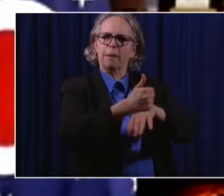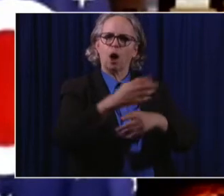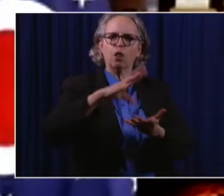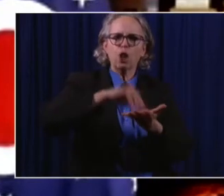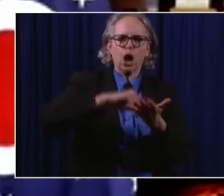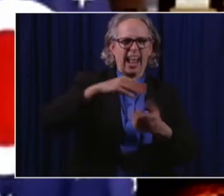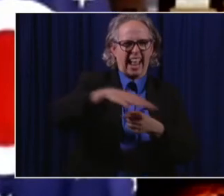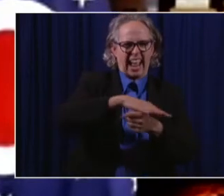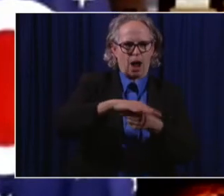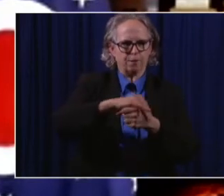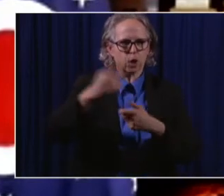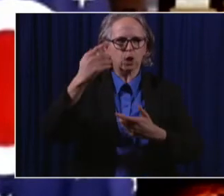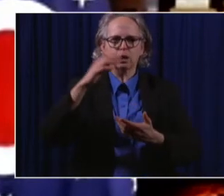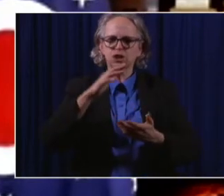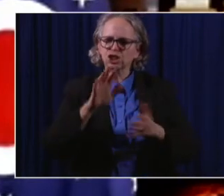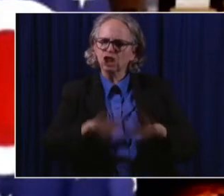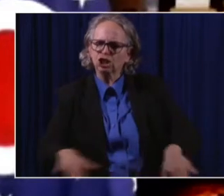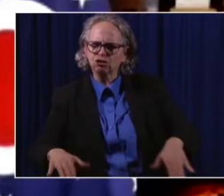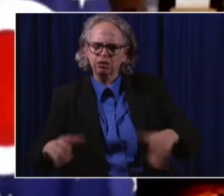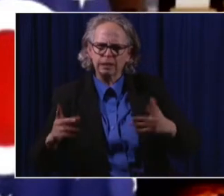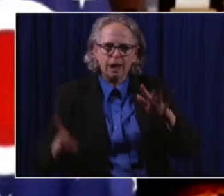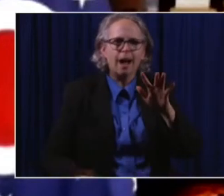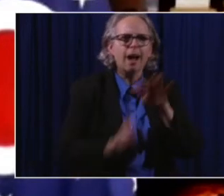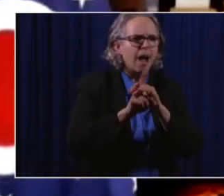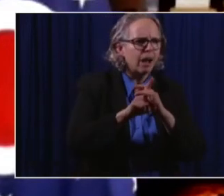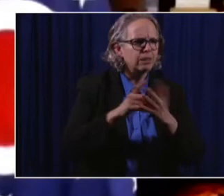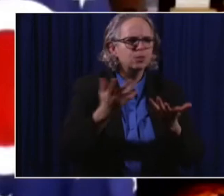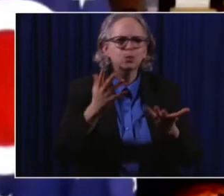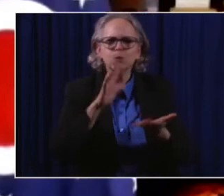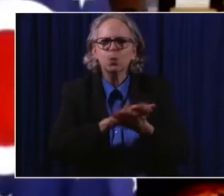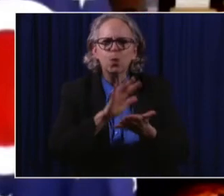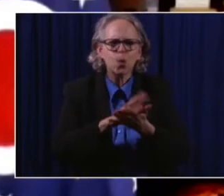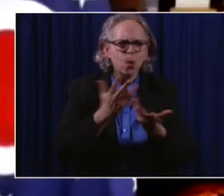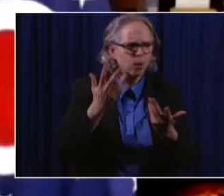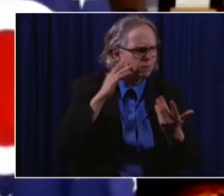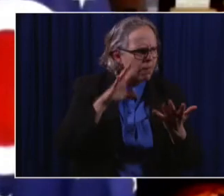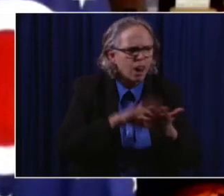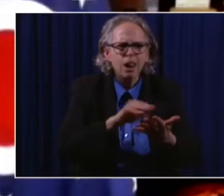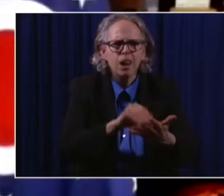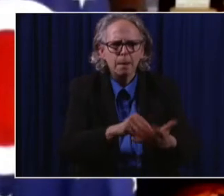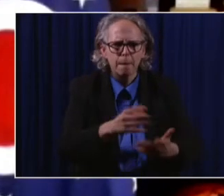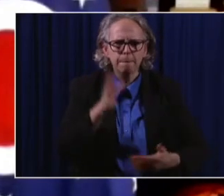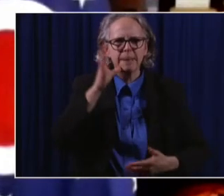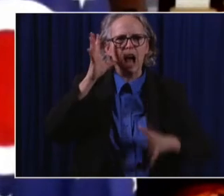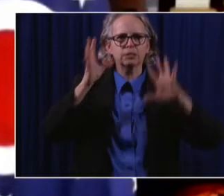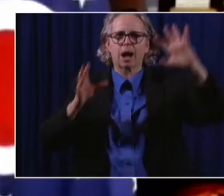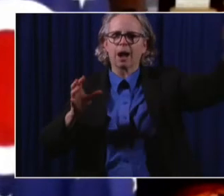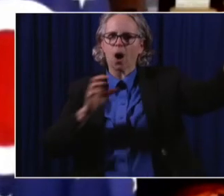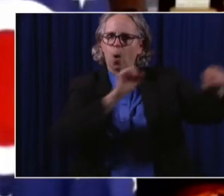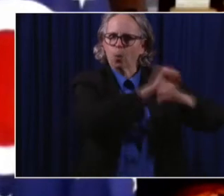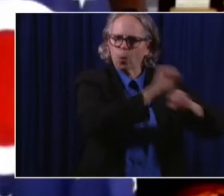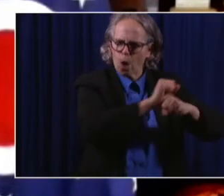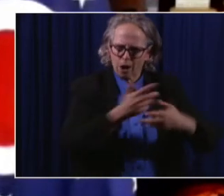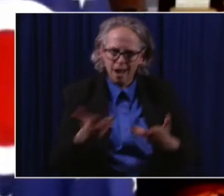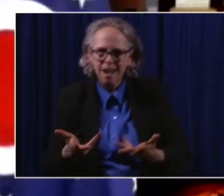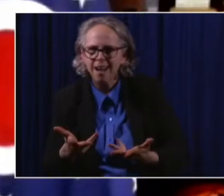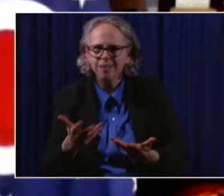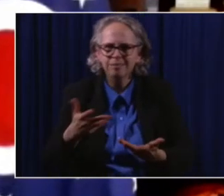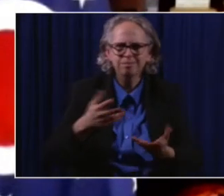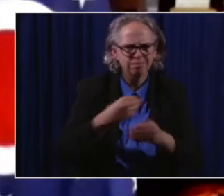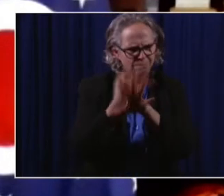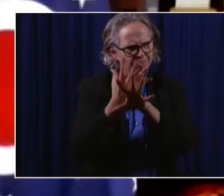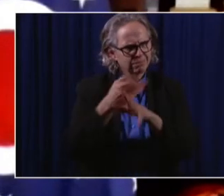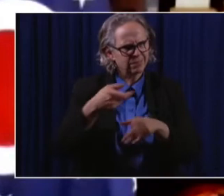Again, one example of many who went above and beyond to make sure that childcare worked, that children were